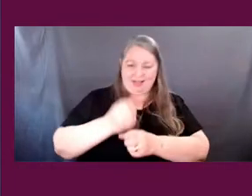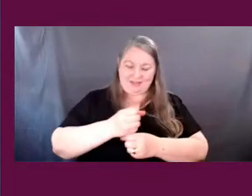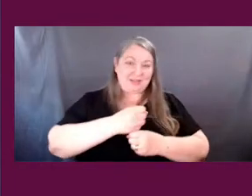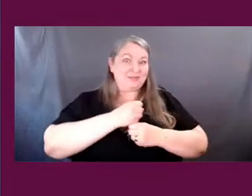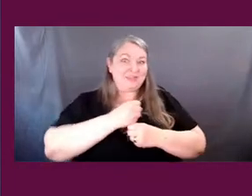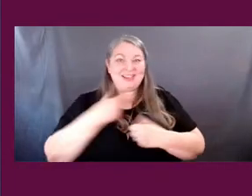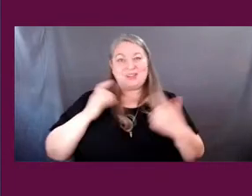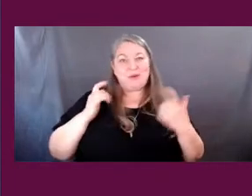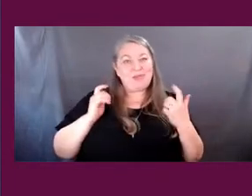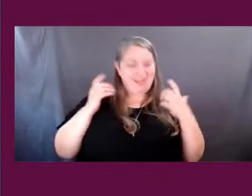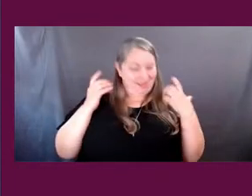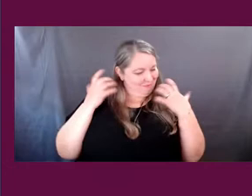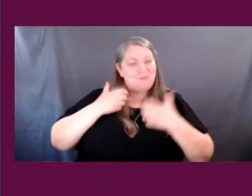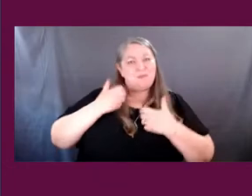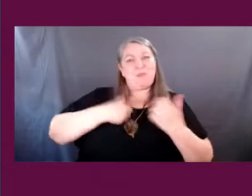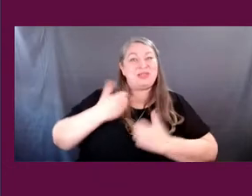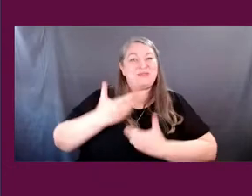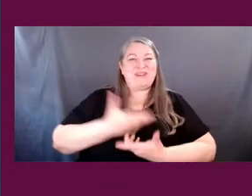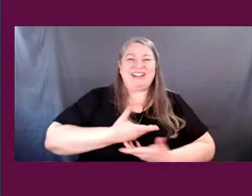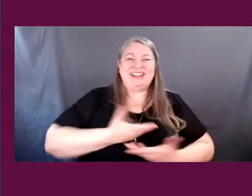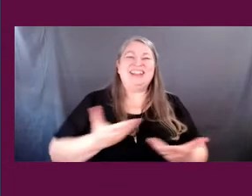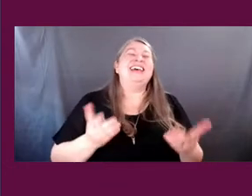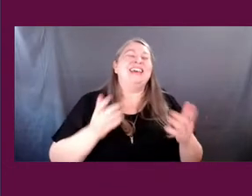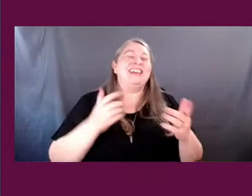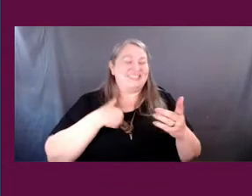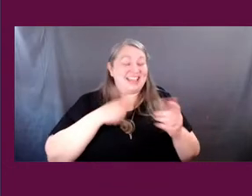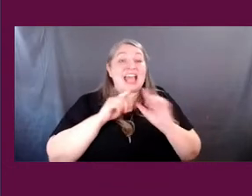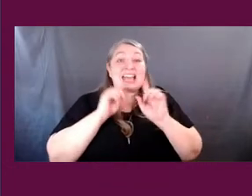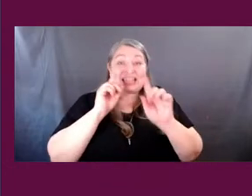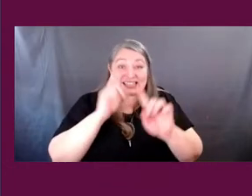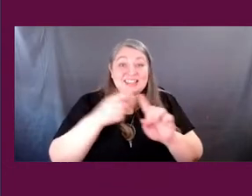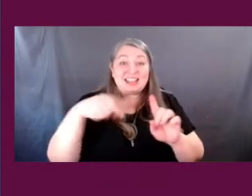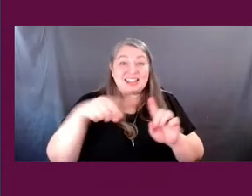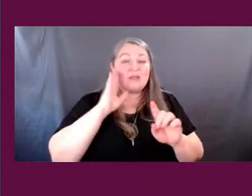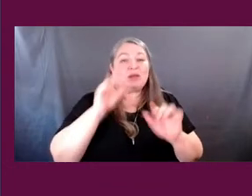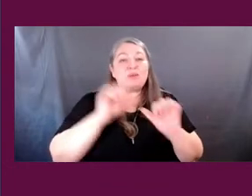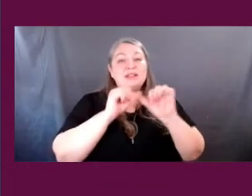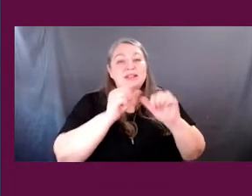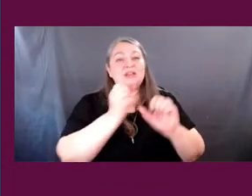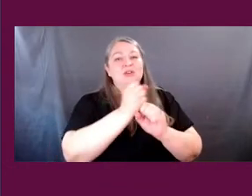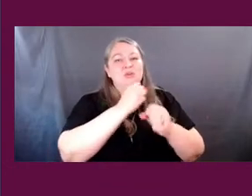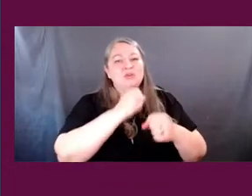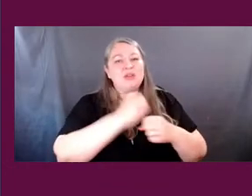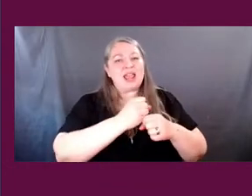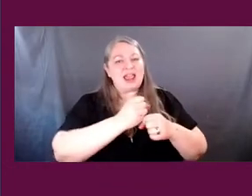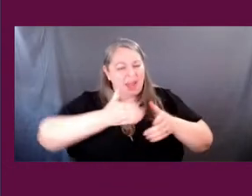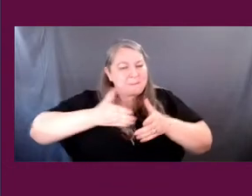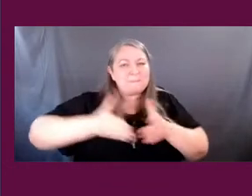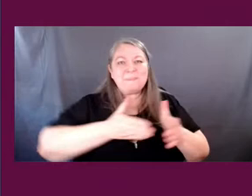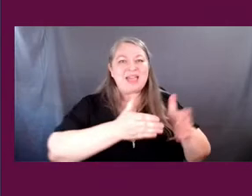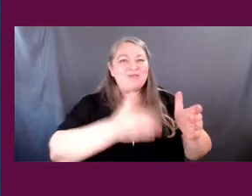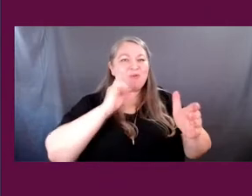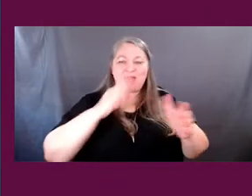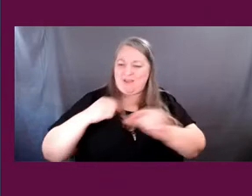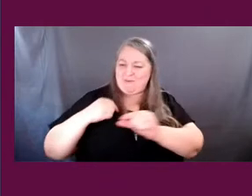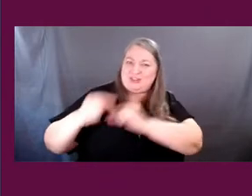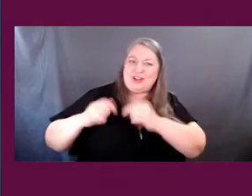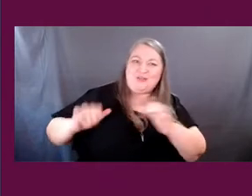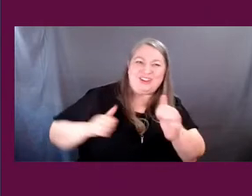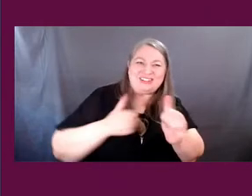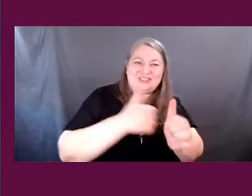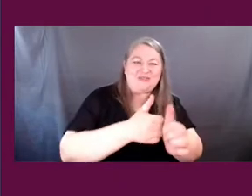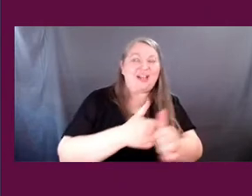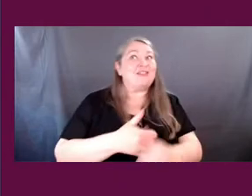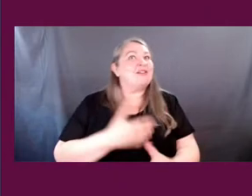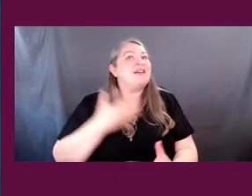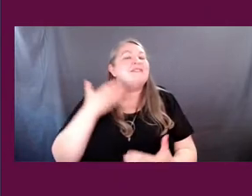and until then, we'll continue to create and pave the way for the next generation. Facts, yeah. Facts. These